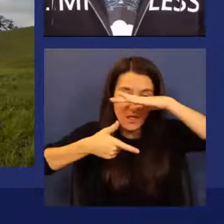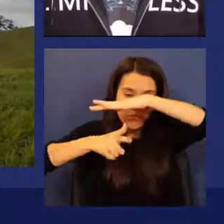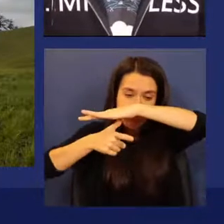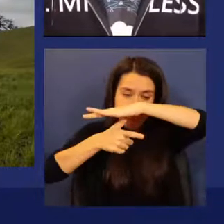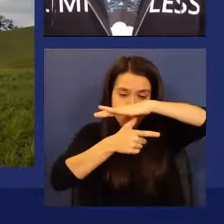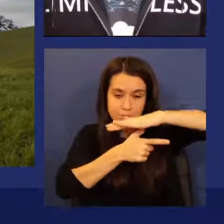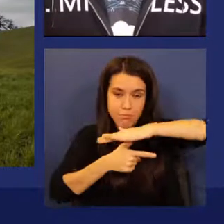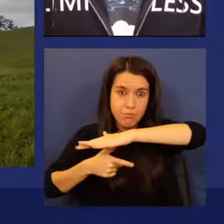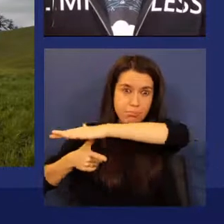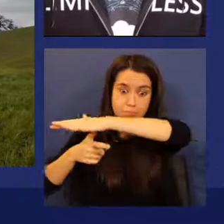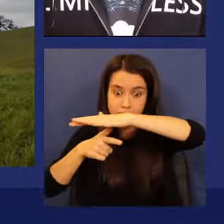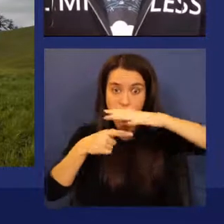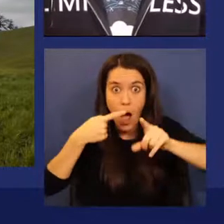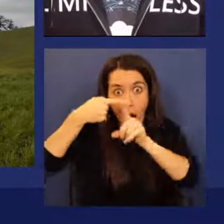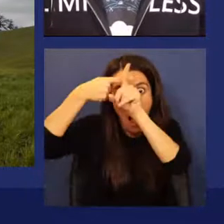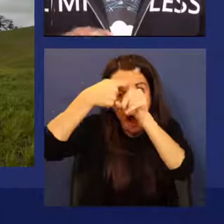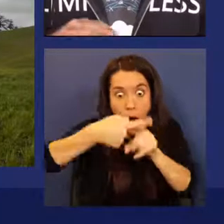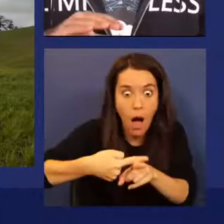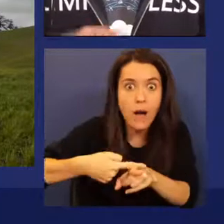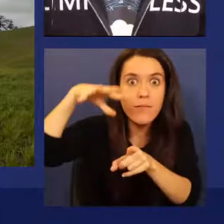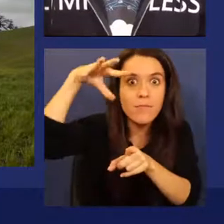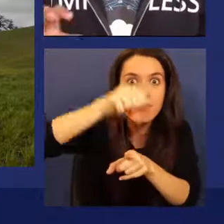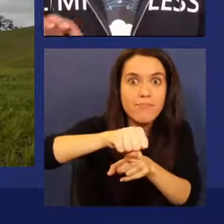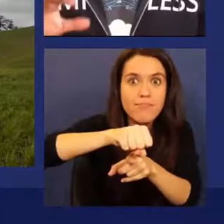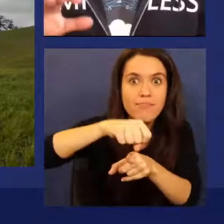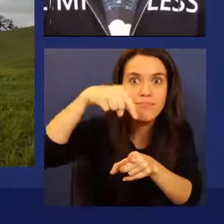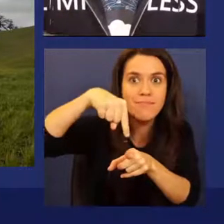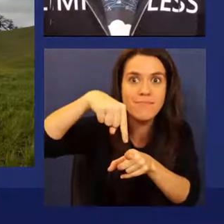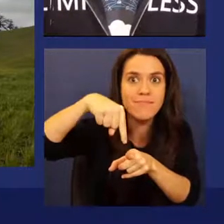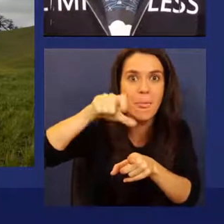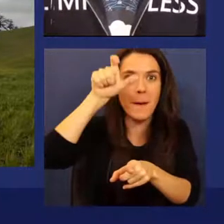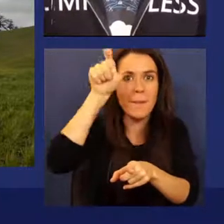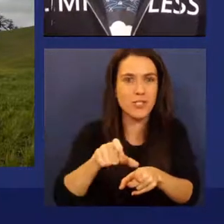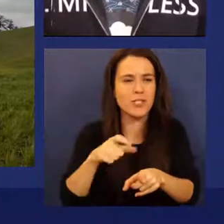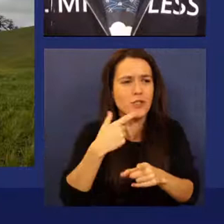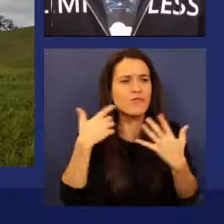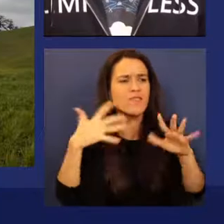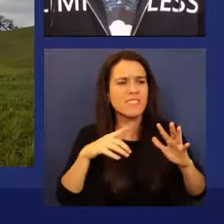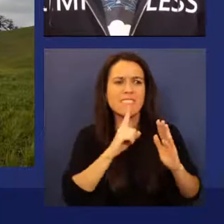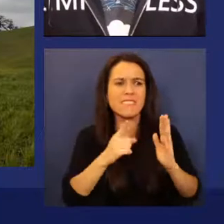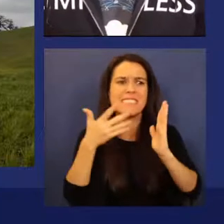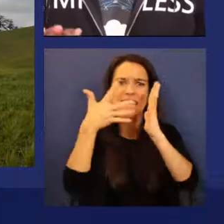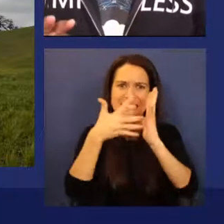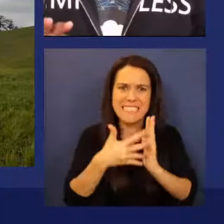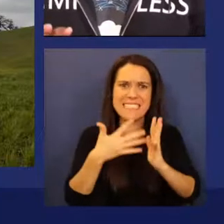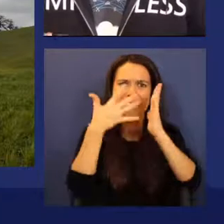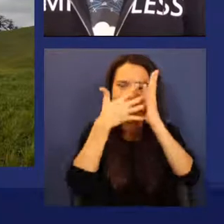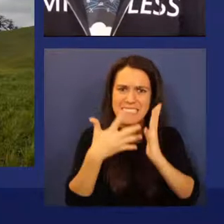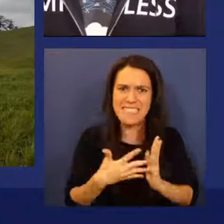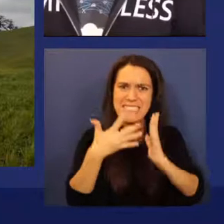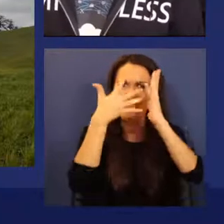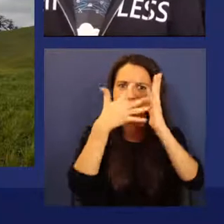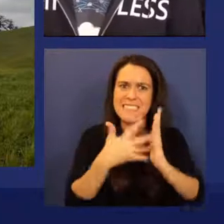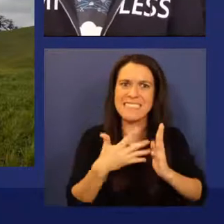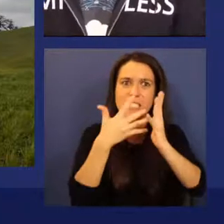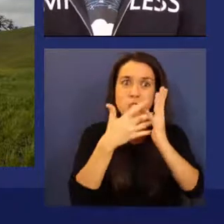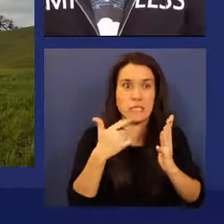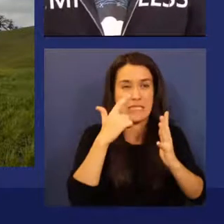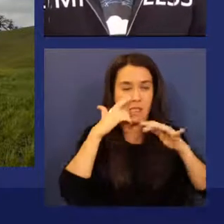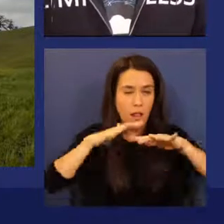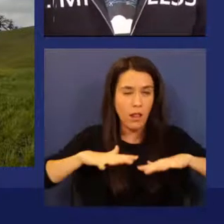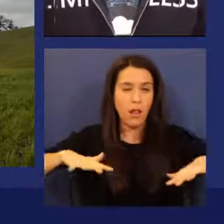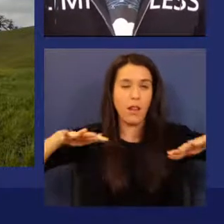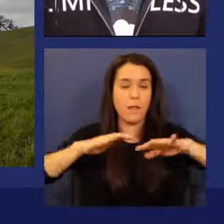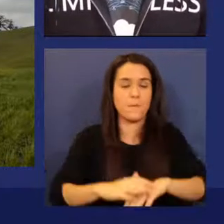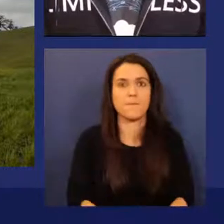life jacket when it's dark. You know, it, there was numerous tests that had to occur in regards to this. The one thing I love telling people too